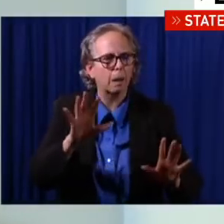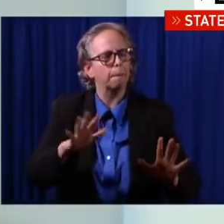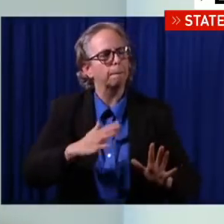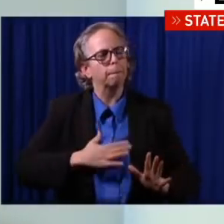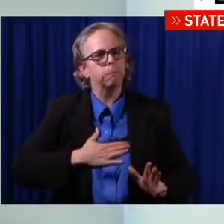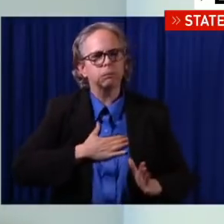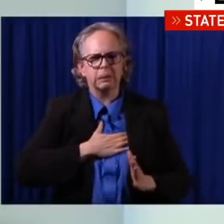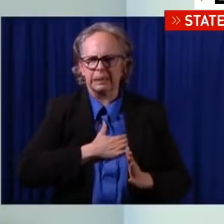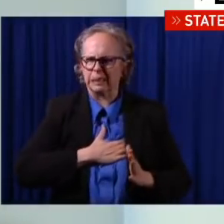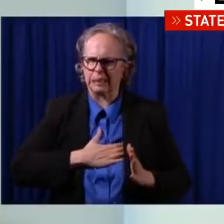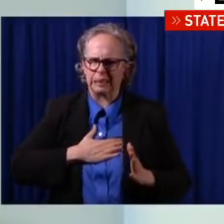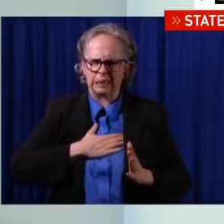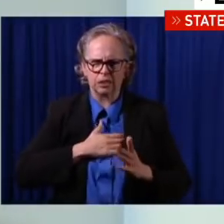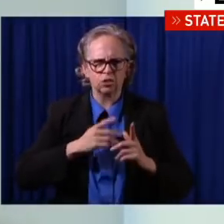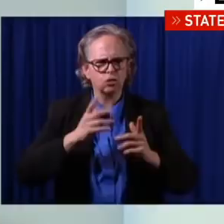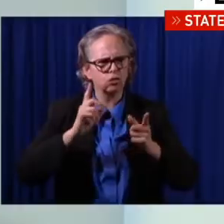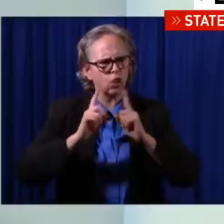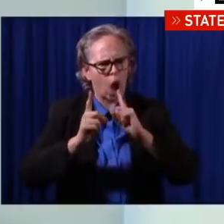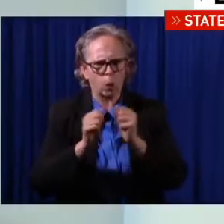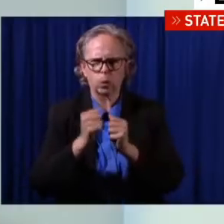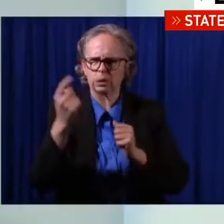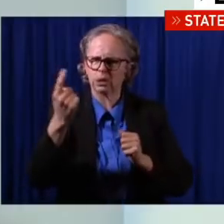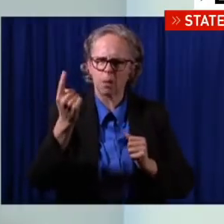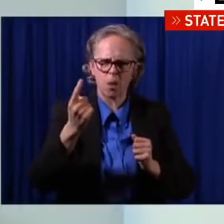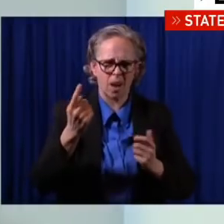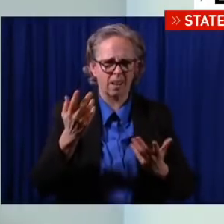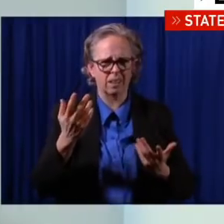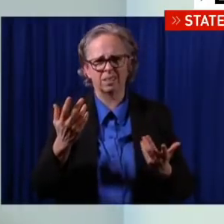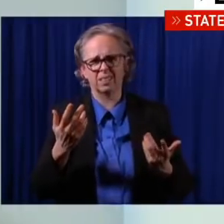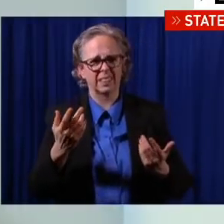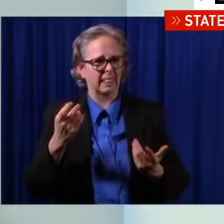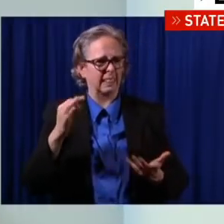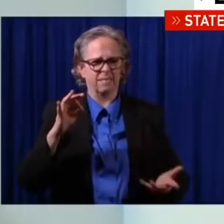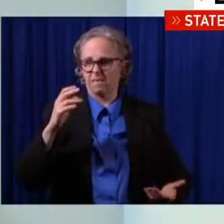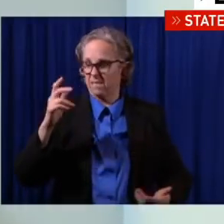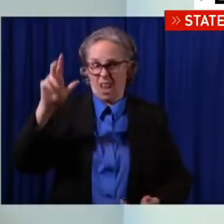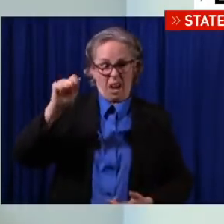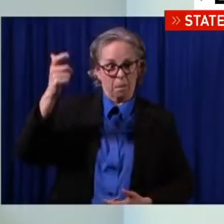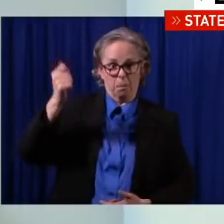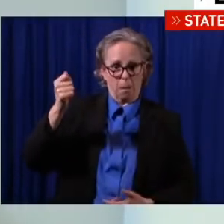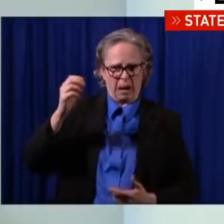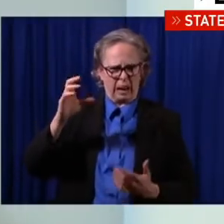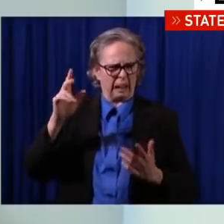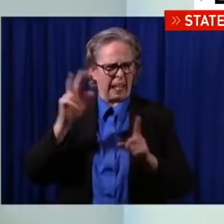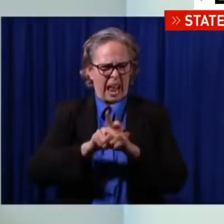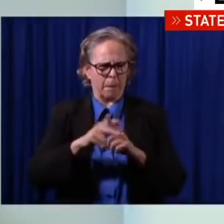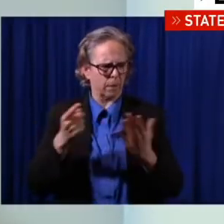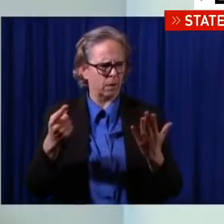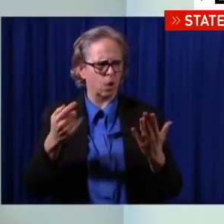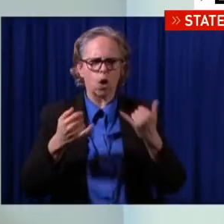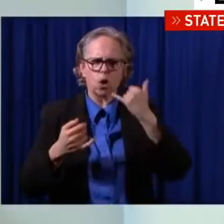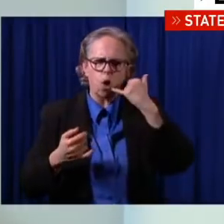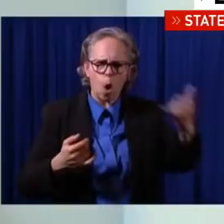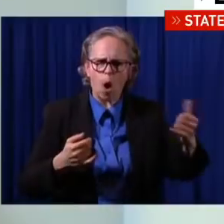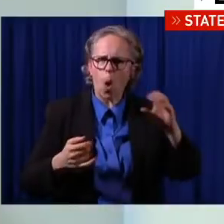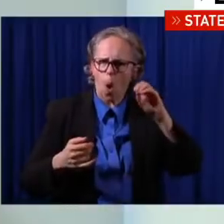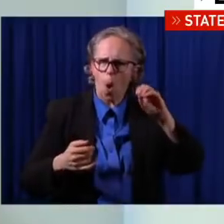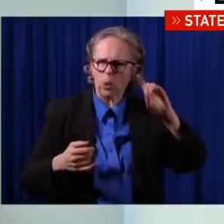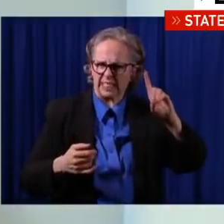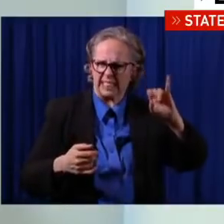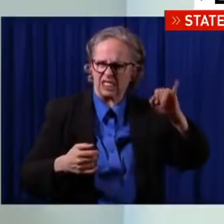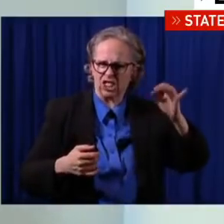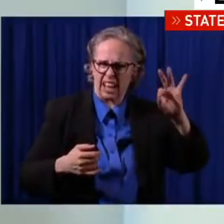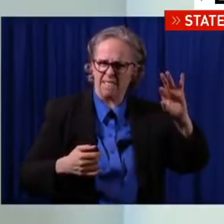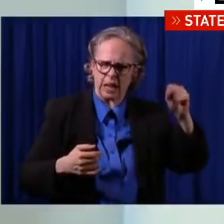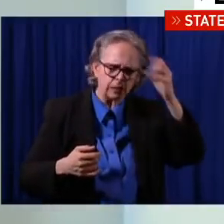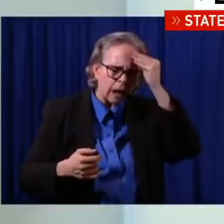you, if it's an unemployment claim, that you call ODJFS to alert them to this. It's just